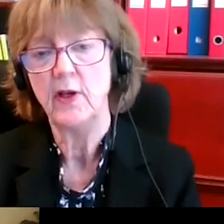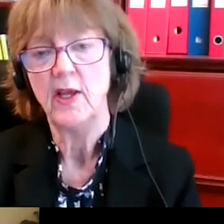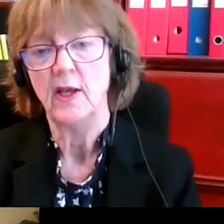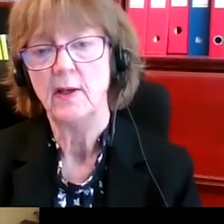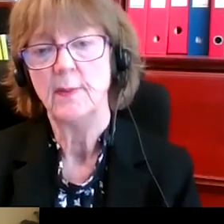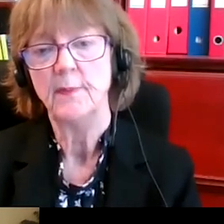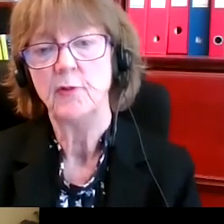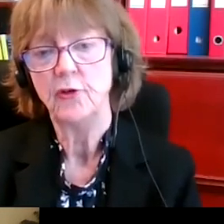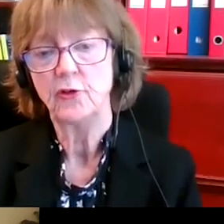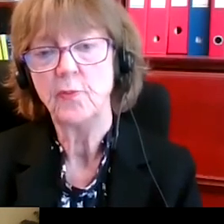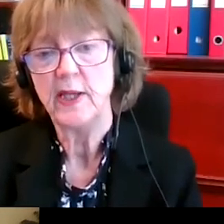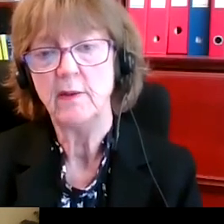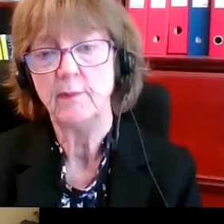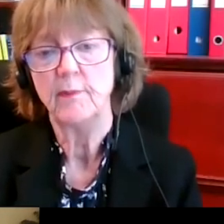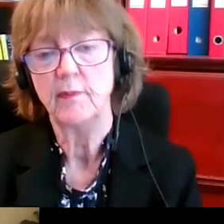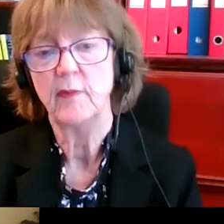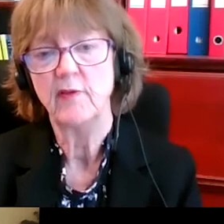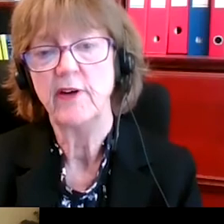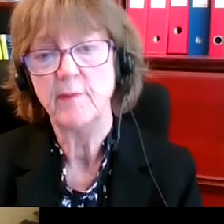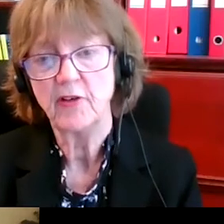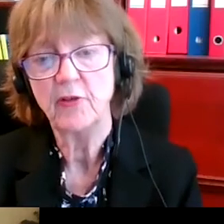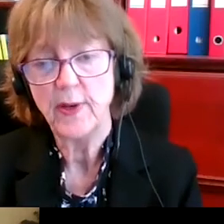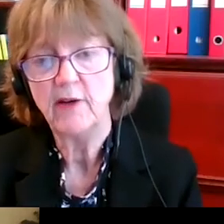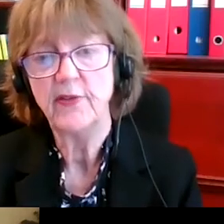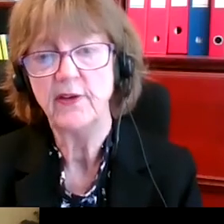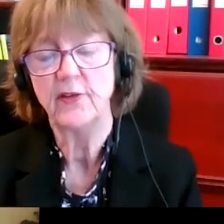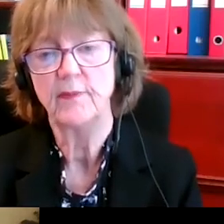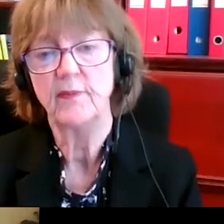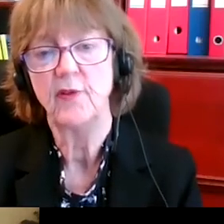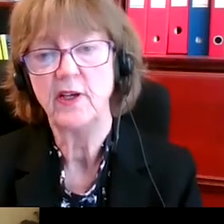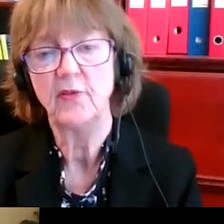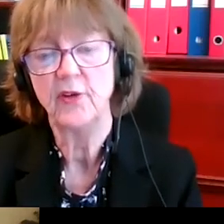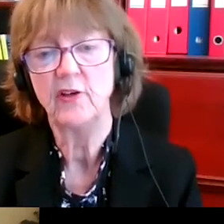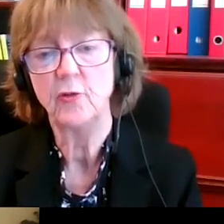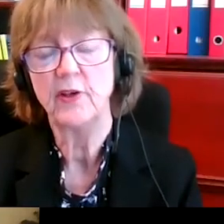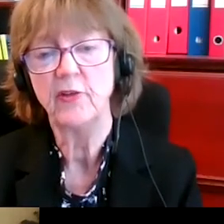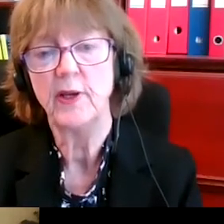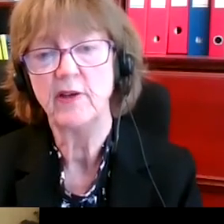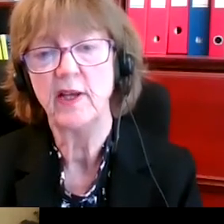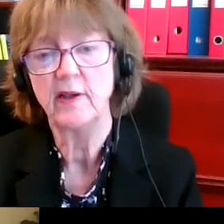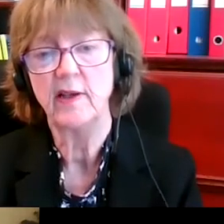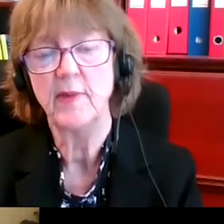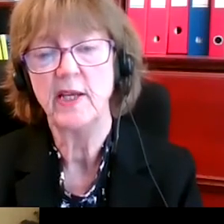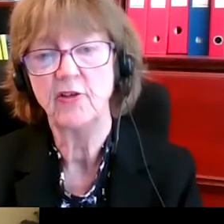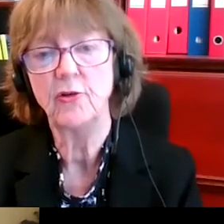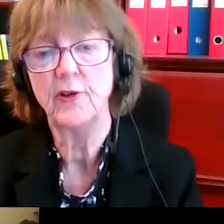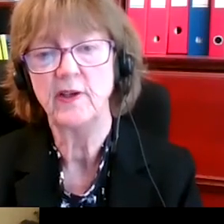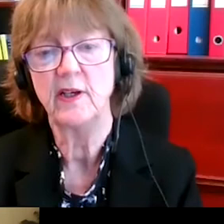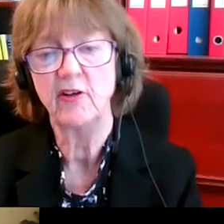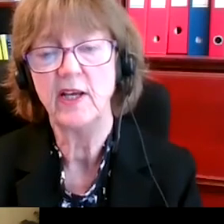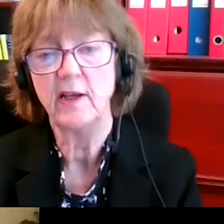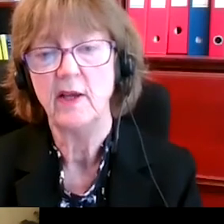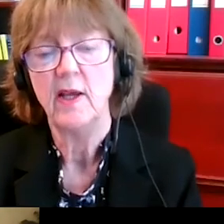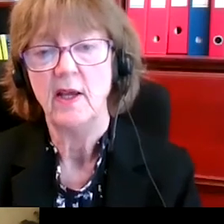disabilities should also be very much aware of this right of the child to participate and make sure that